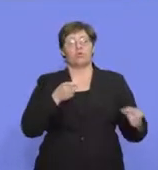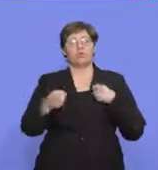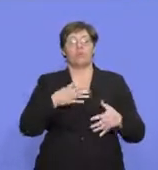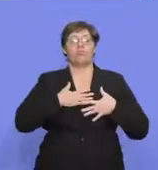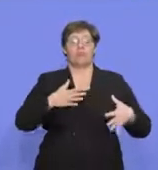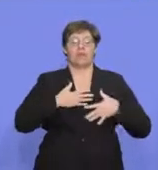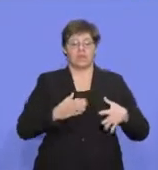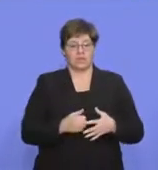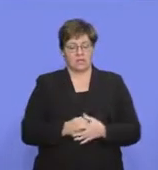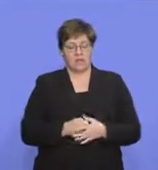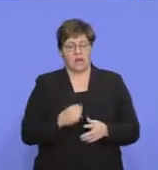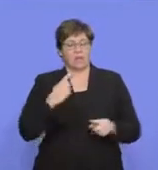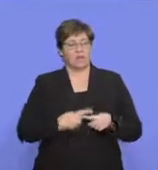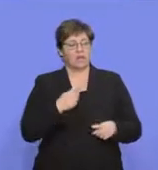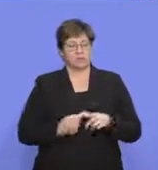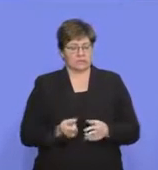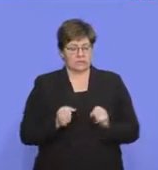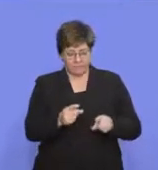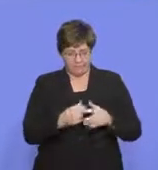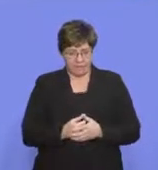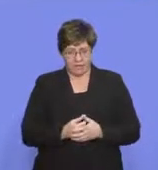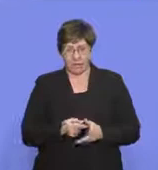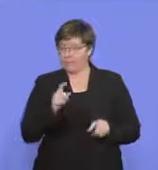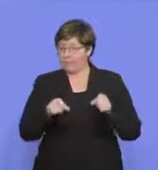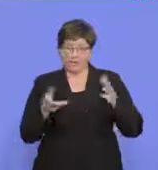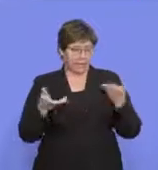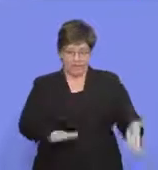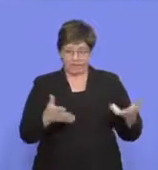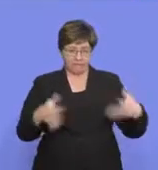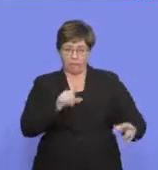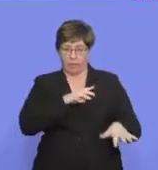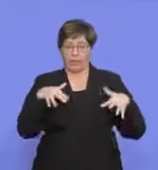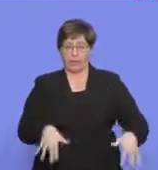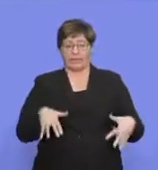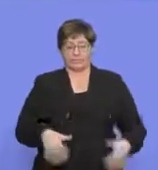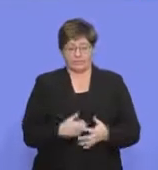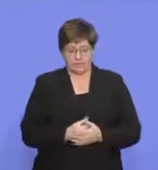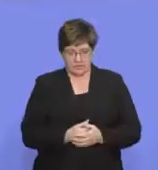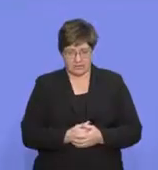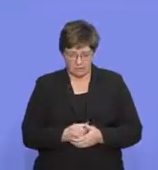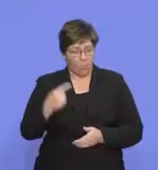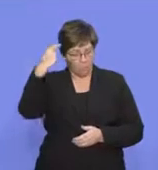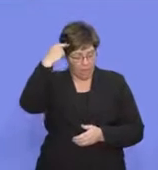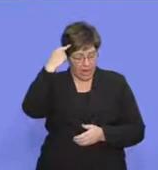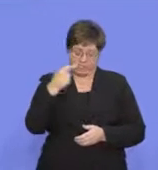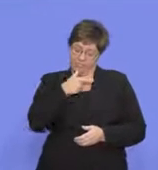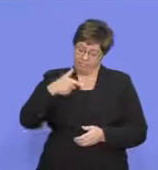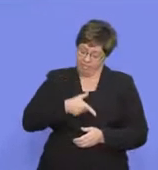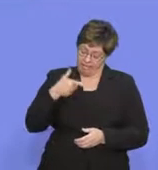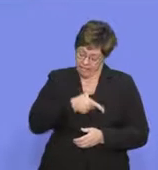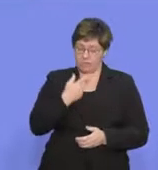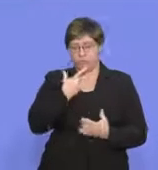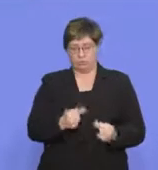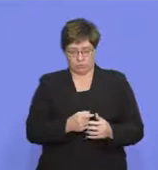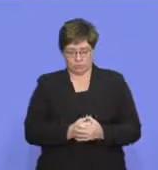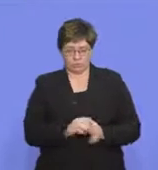heartbeat. I'm telling you, there would have been a lot of dead people, lots. You would not last a minute. So be thankful for